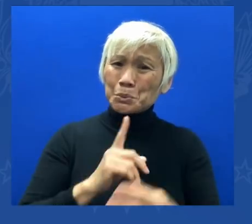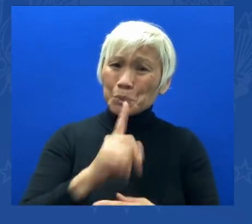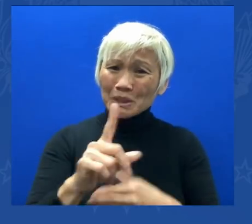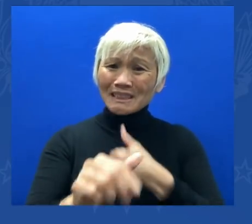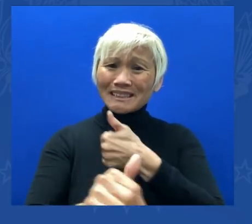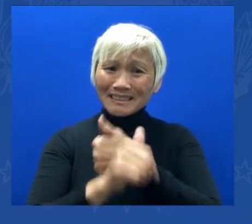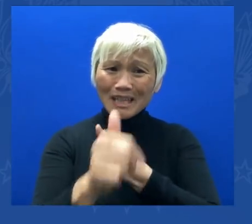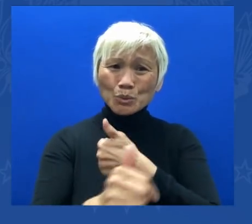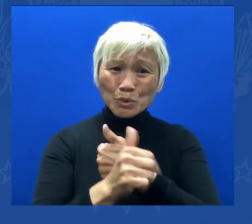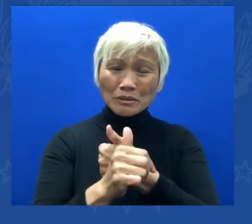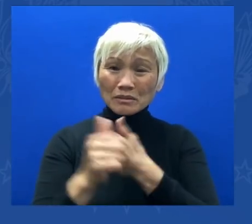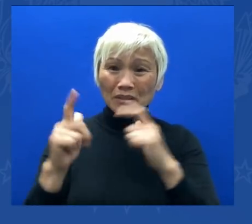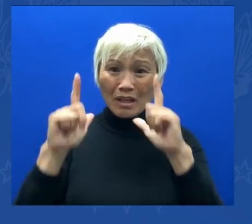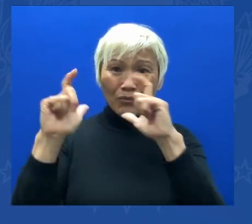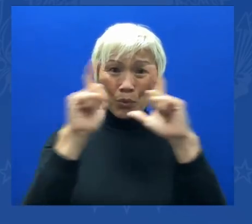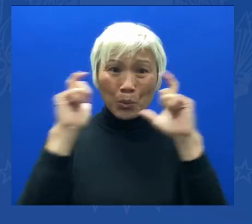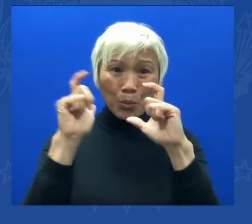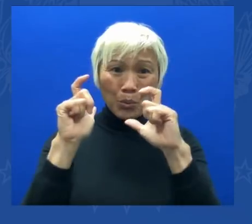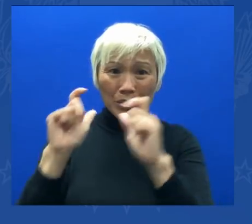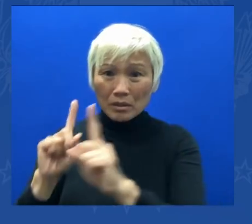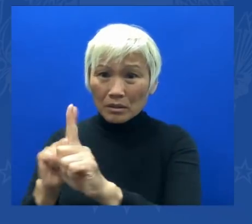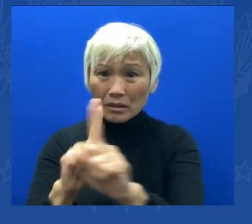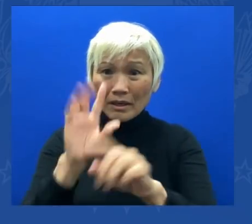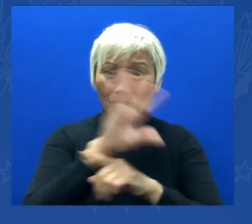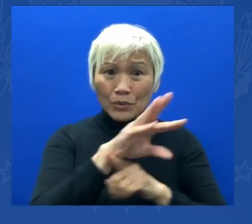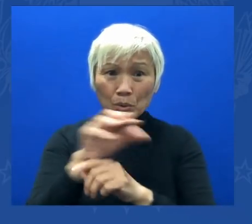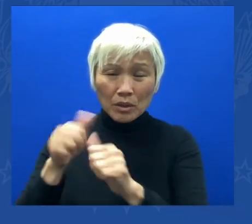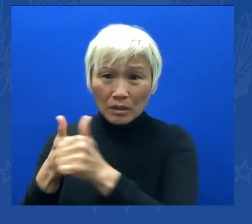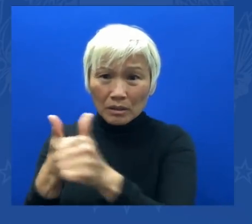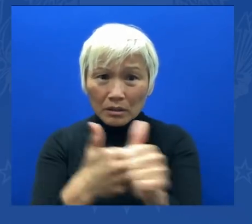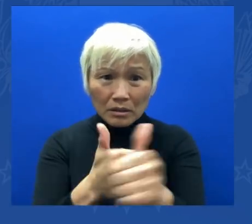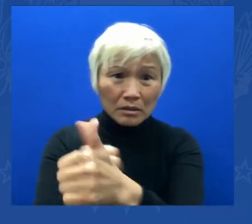there. The unvarnished truth